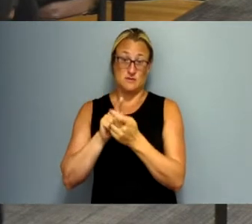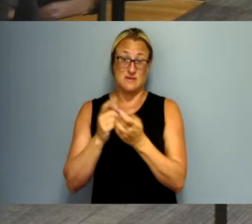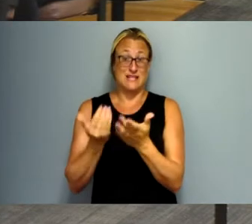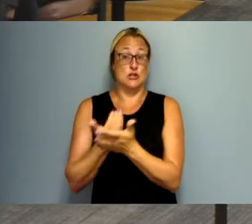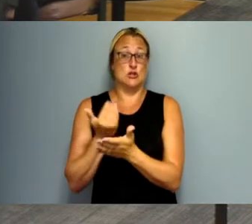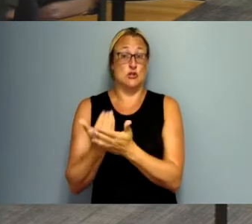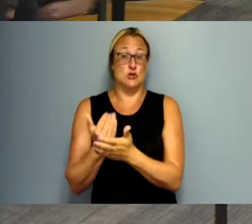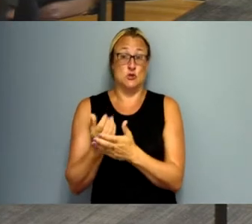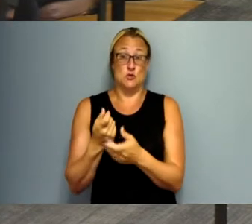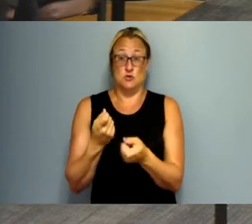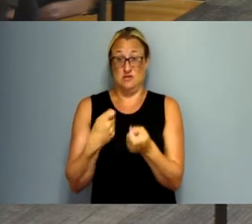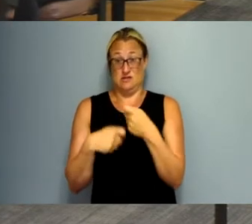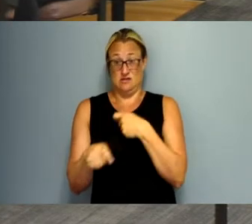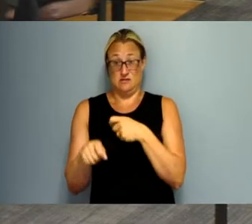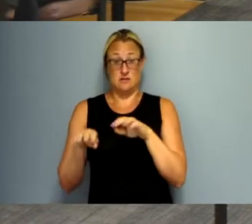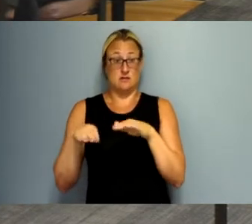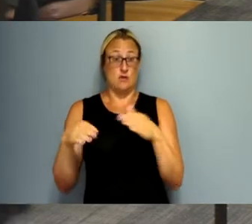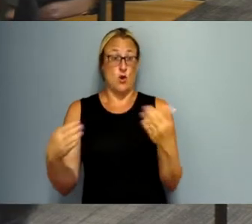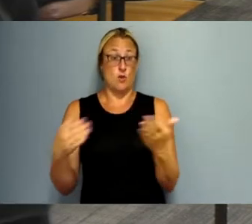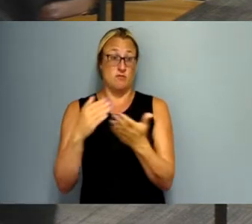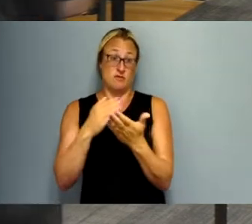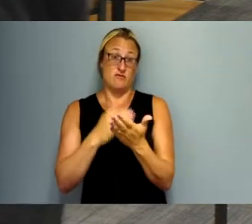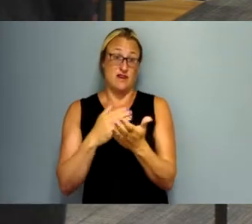they last longer than the last three have.